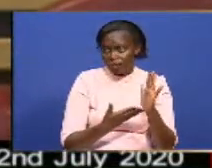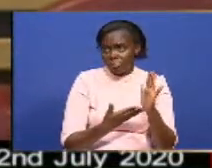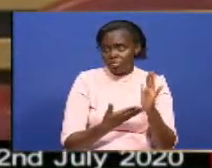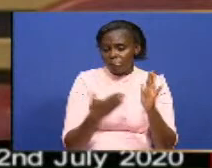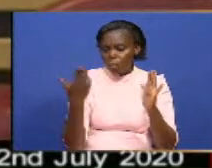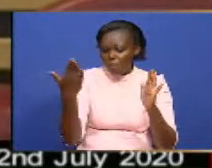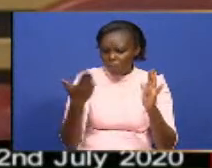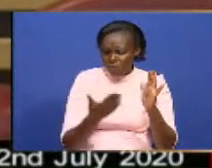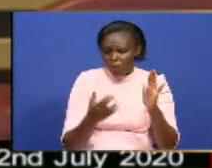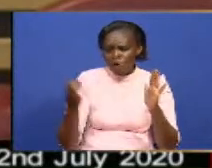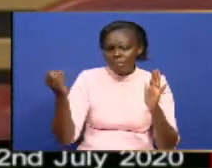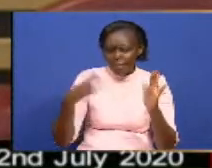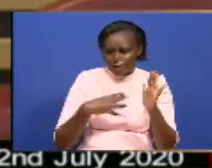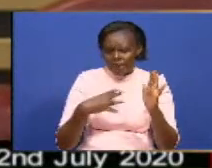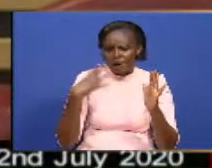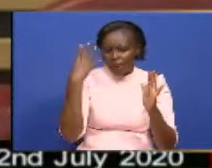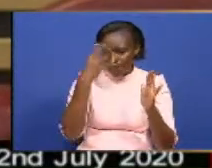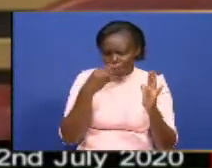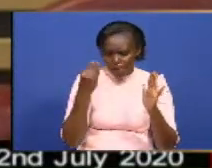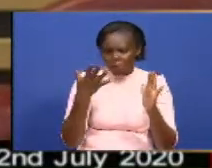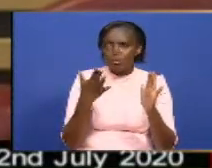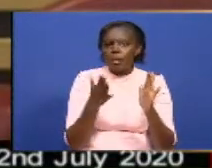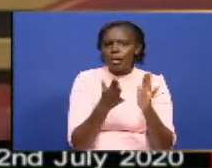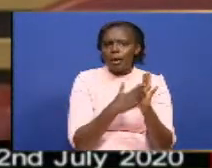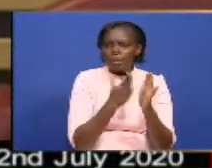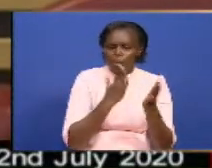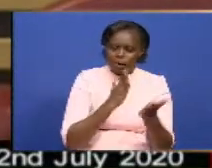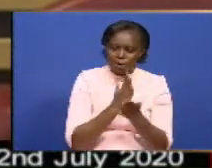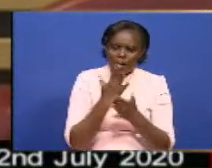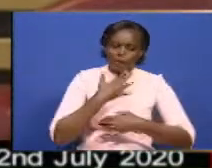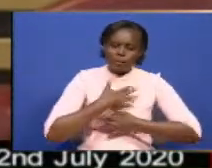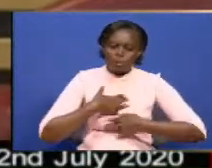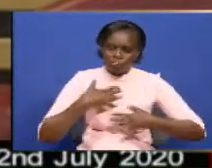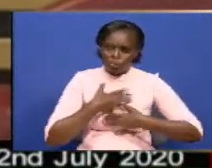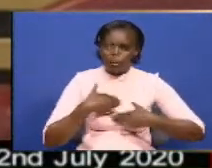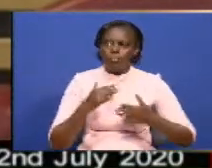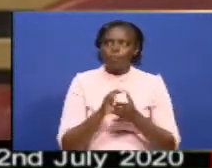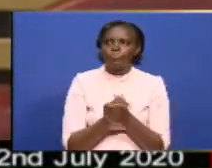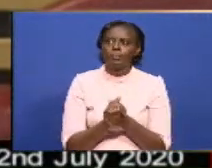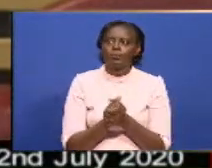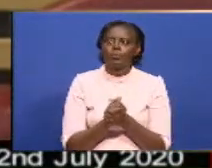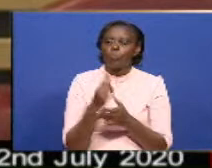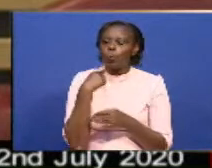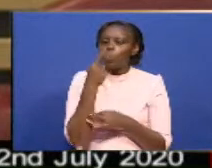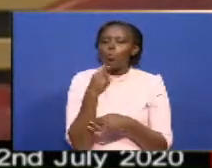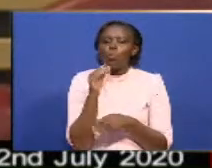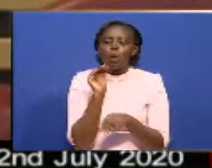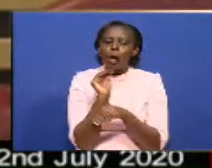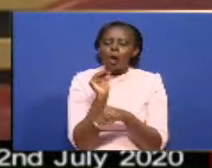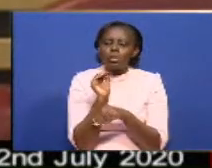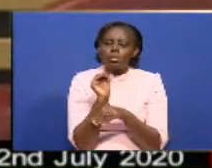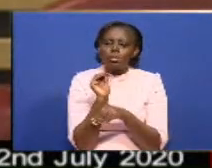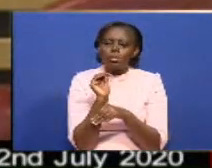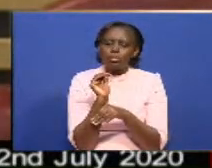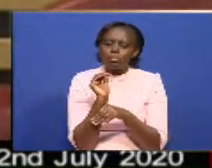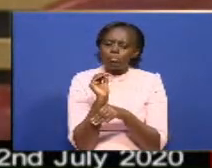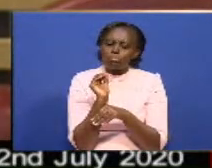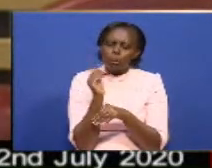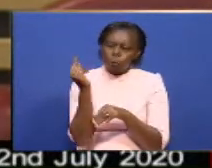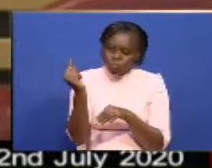brought out the duties and the rights of refugees who are seeking assembly in